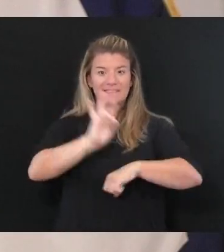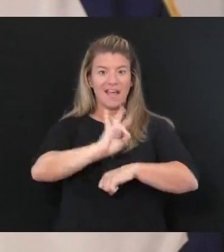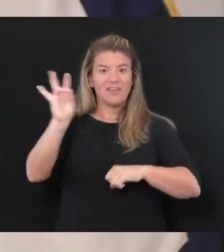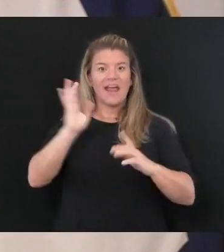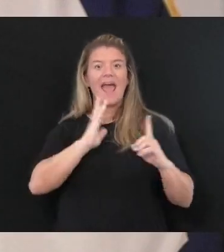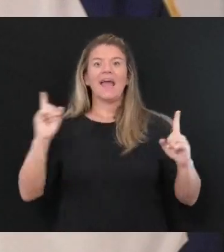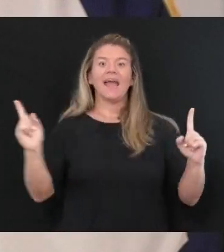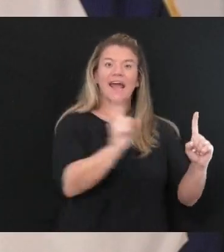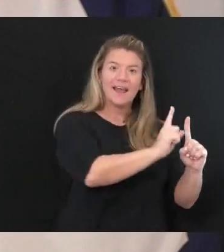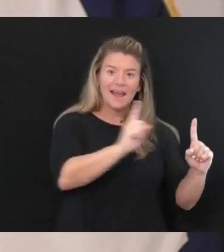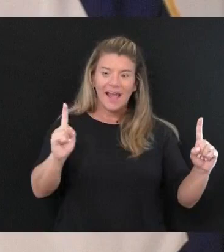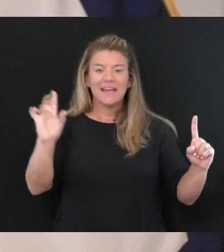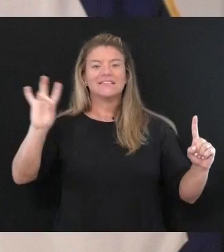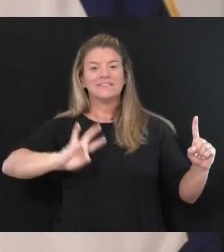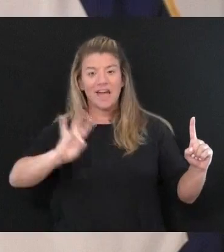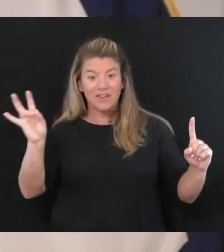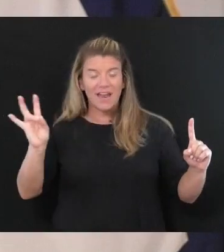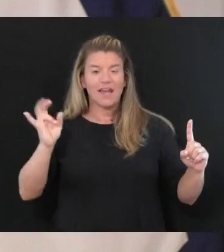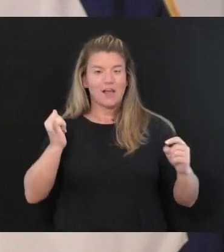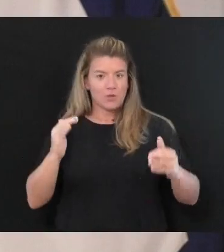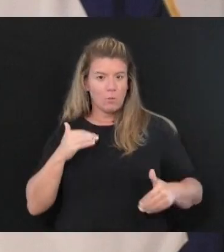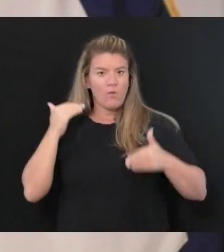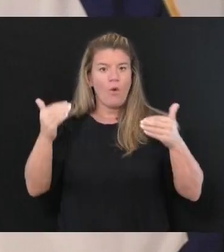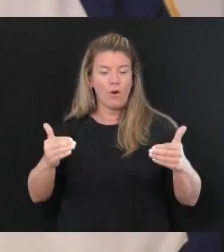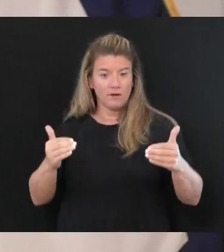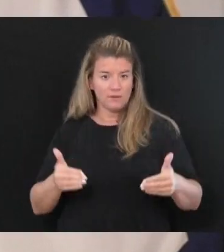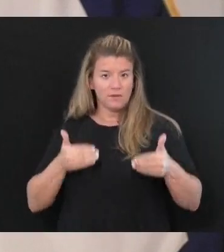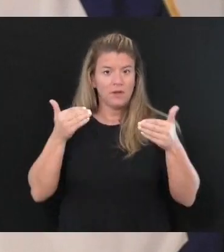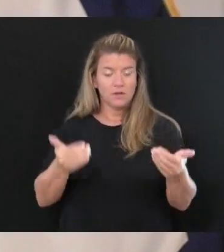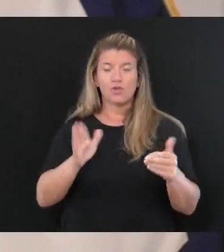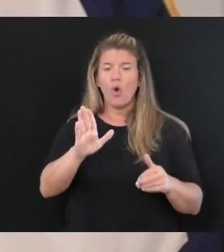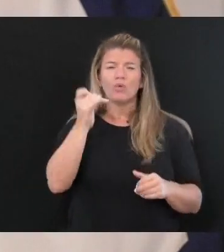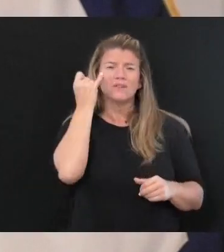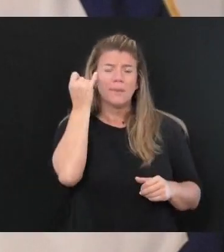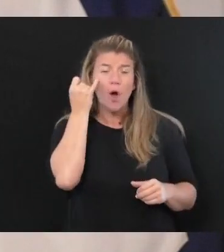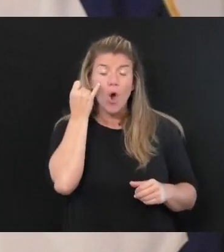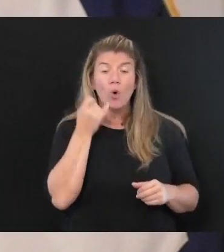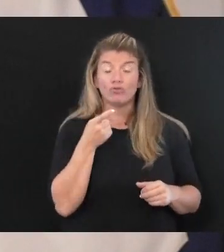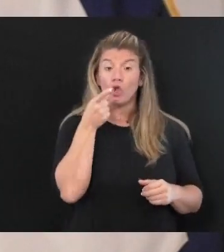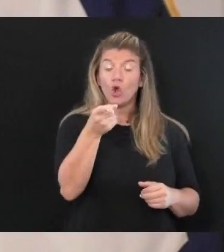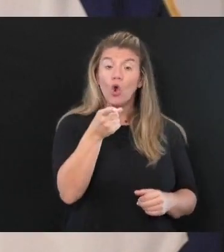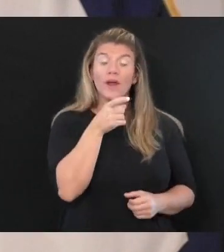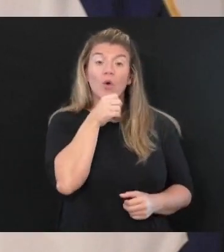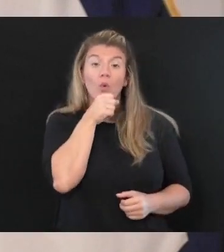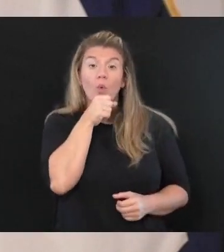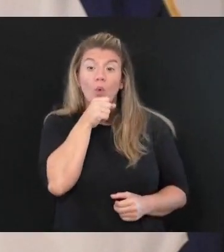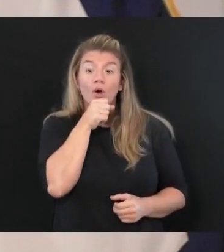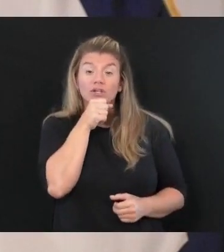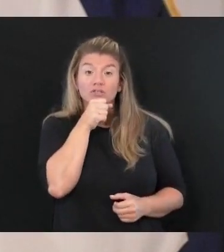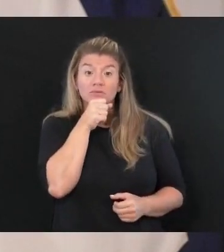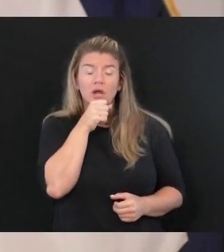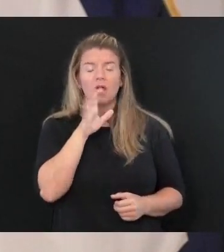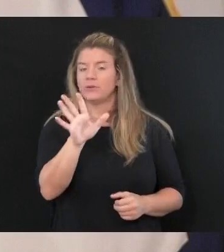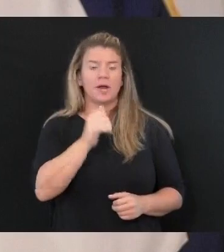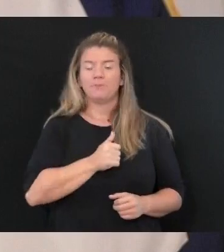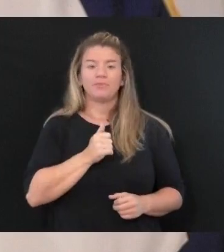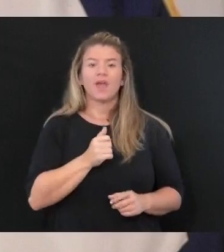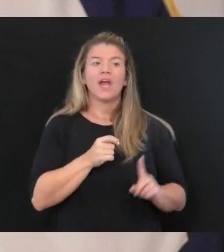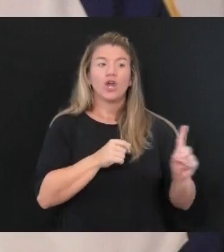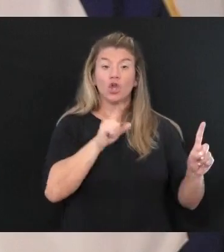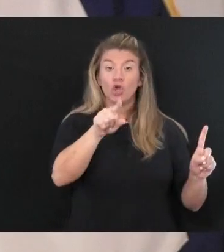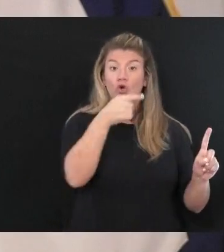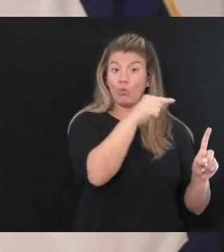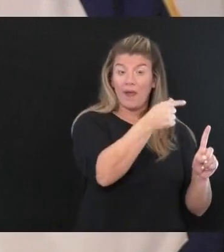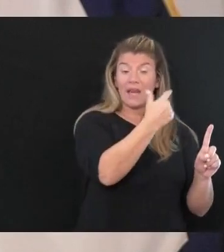as we move forward, let's just say that you're in the orange, you're in the green or the